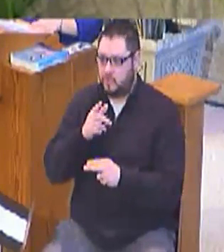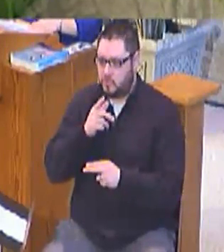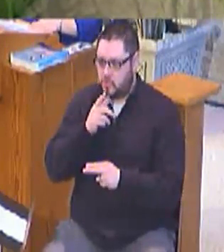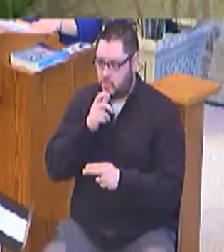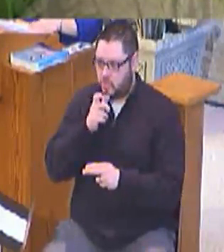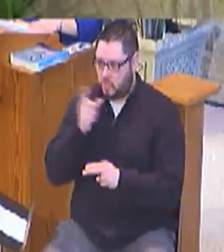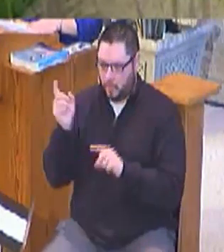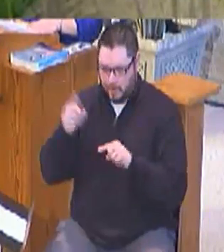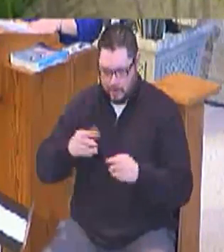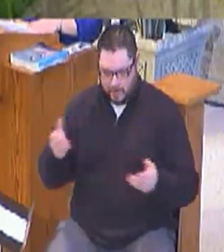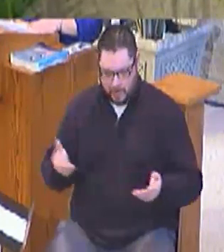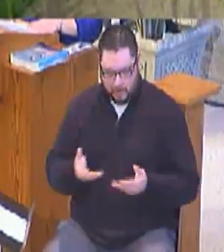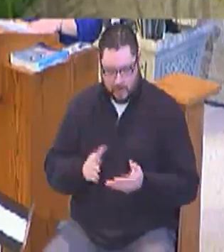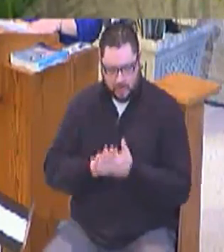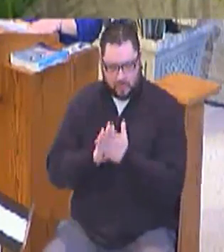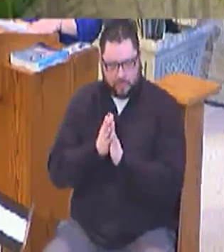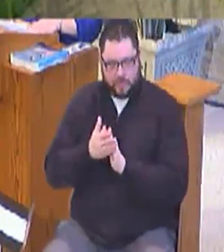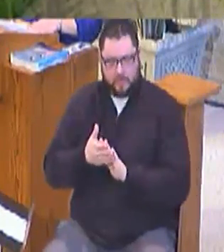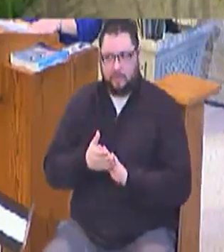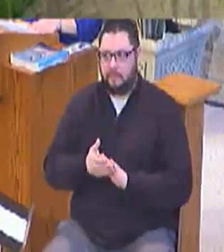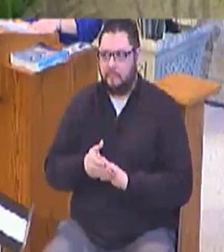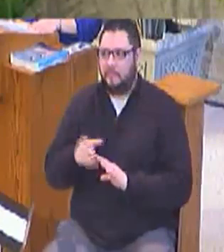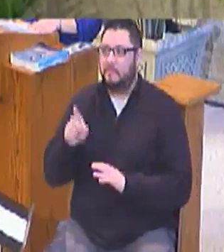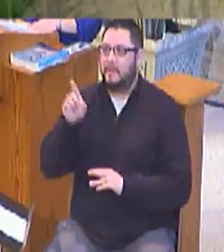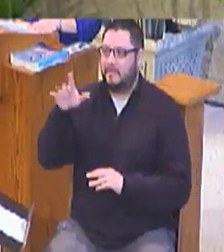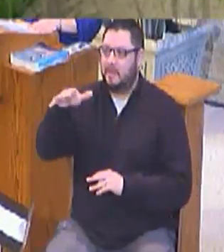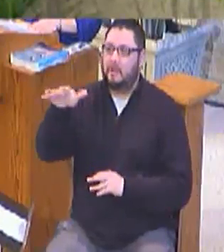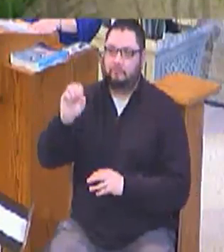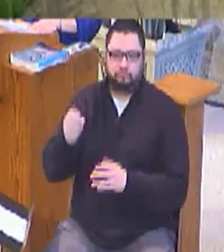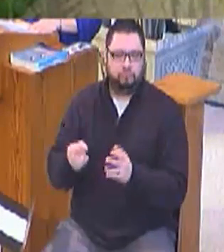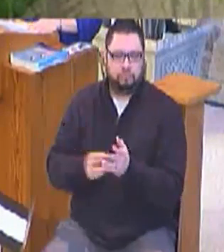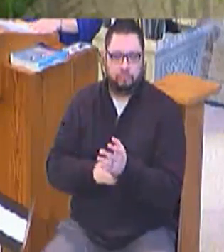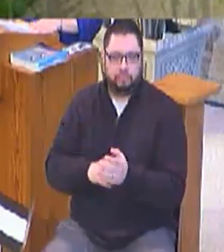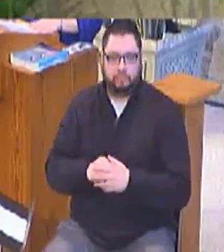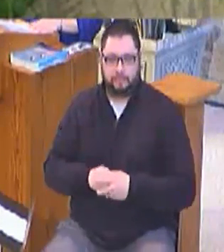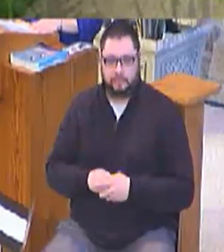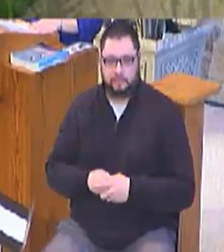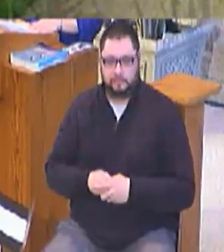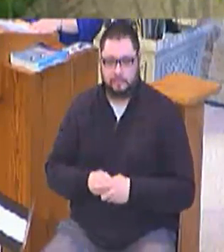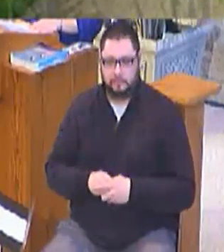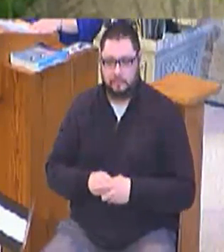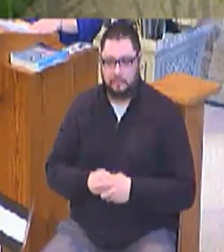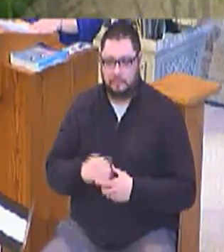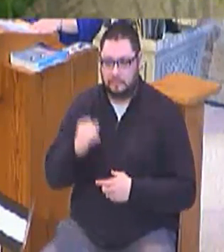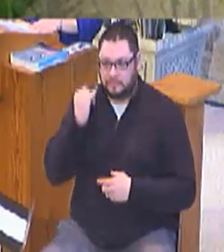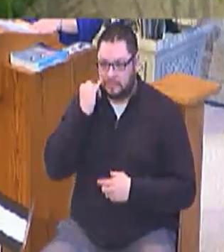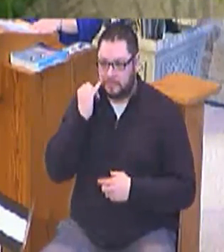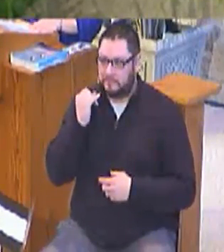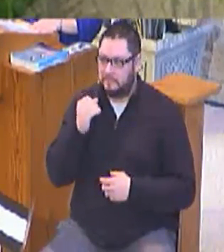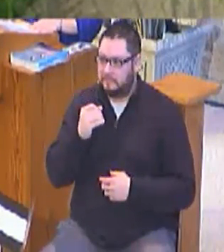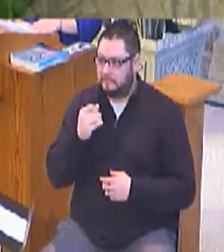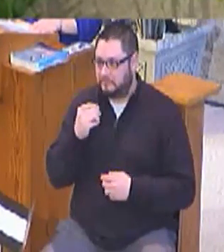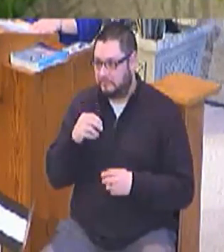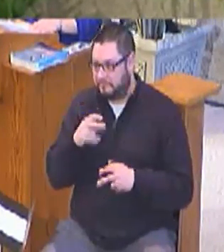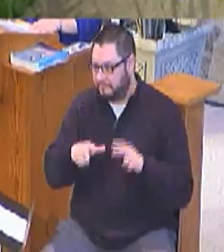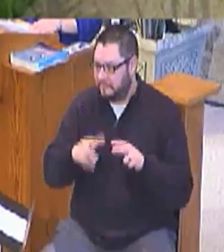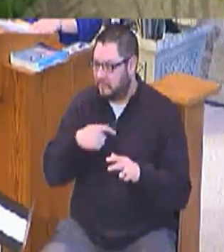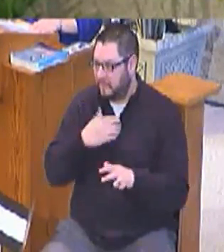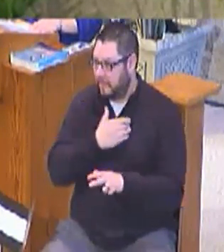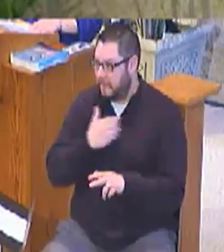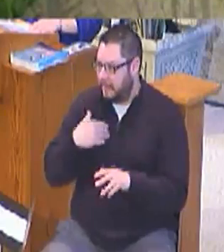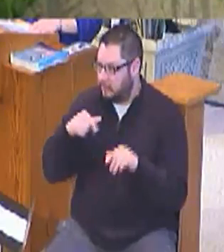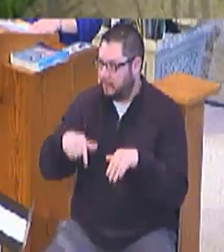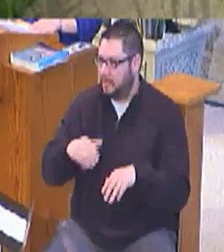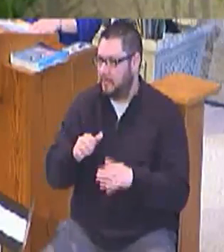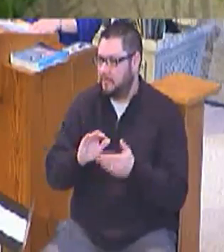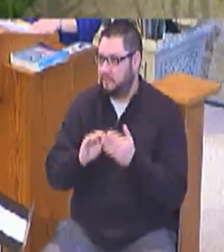to Be? And again, you can sign up out in the garden court. If you are considering membership in this community, we